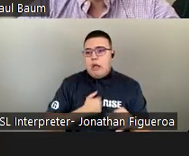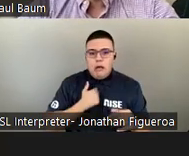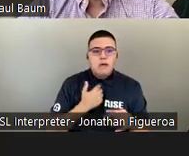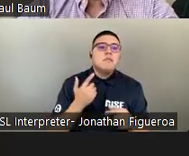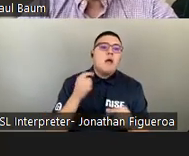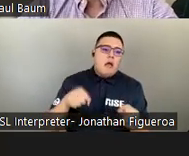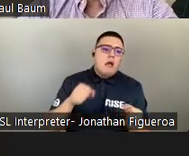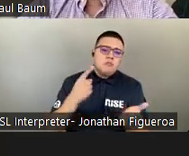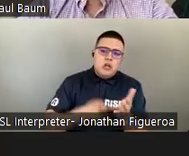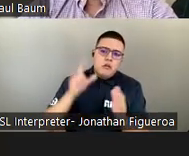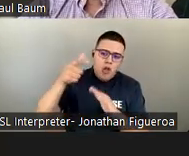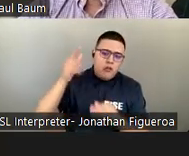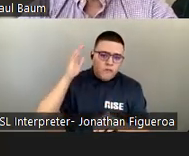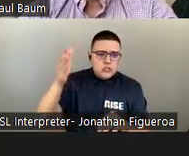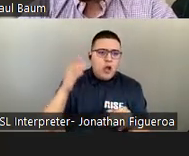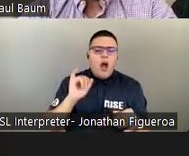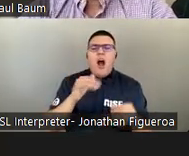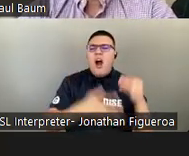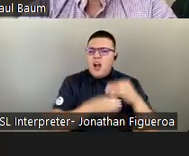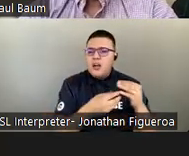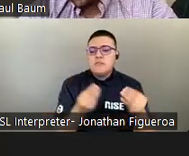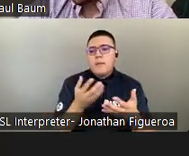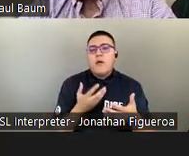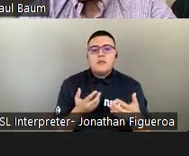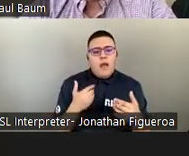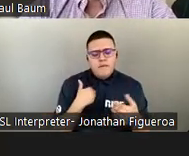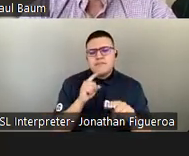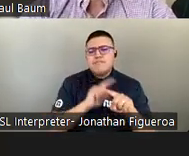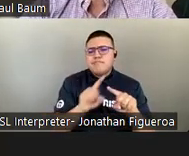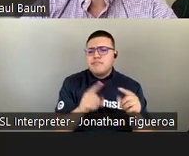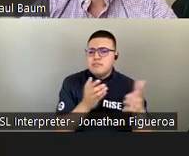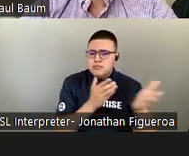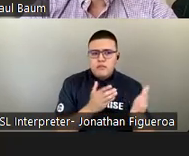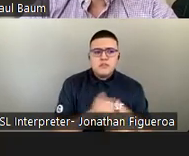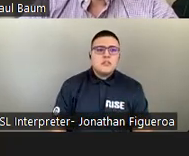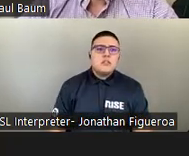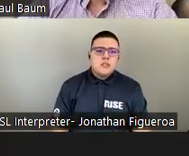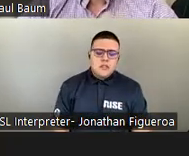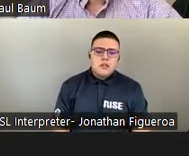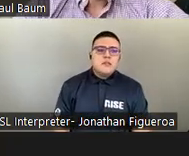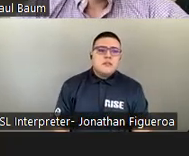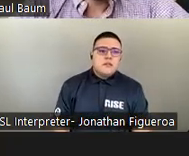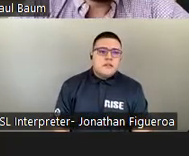well. There are services out there. There is help.